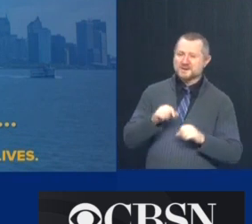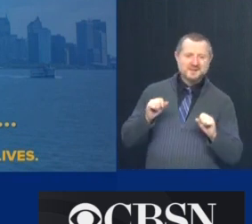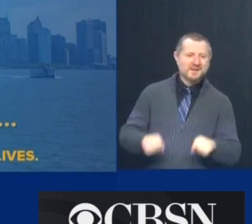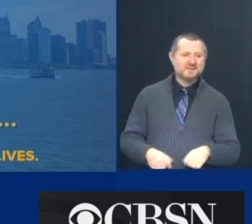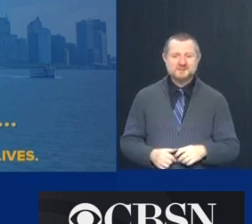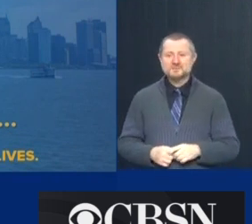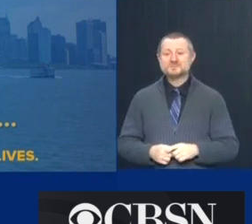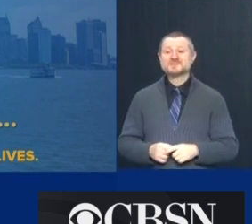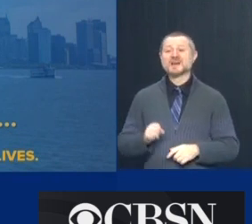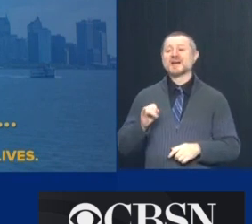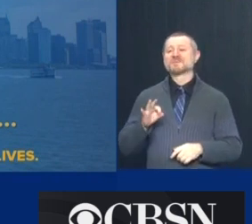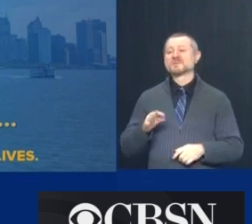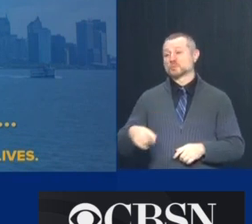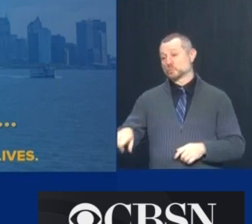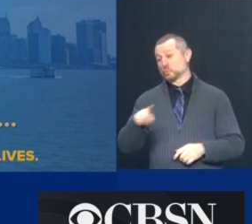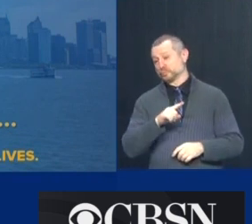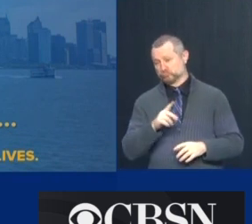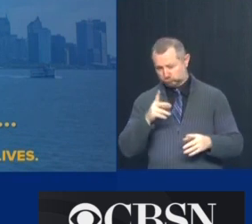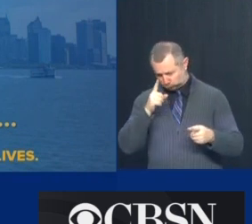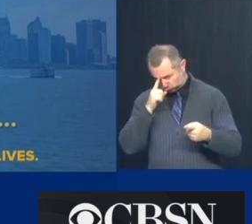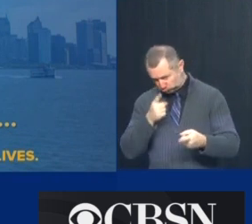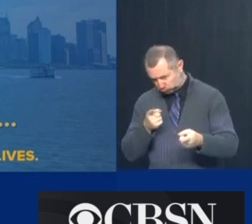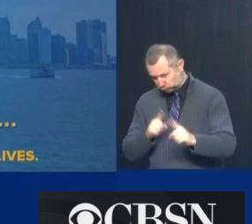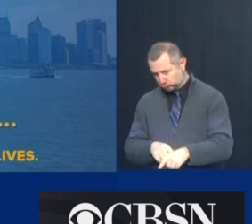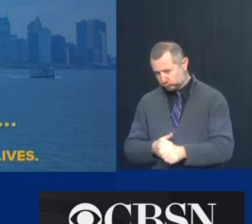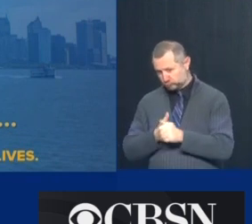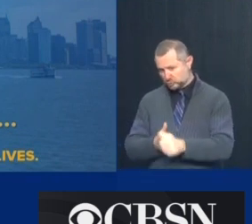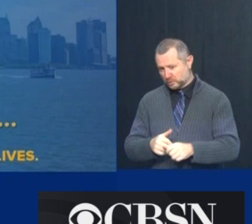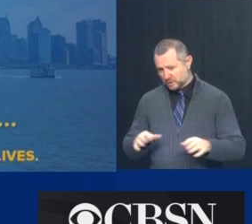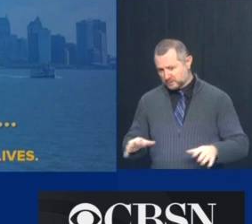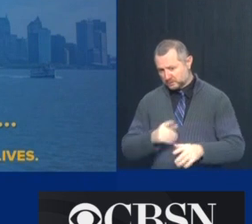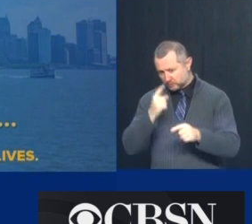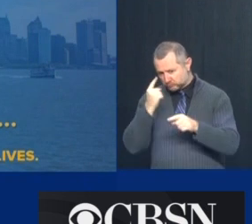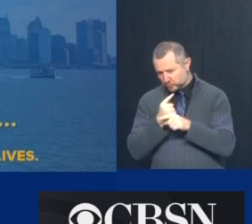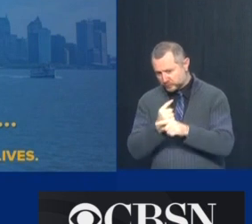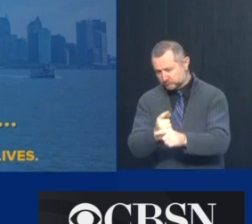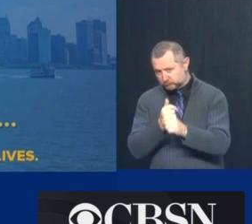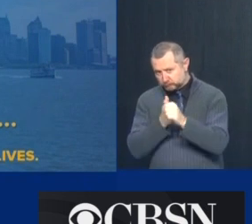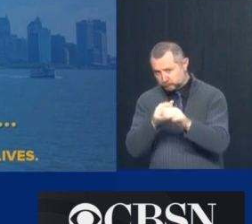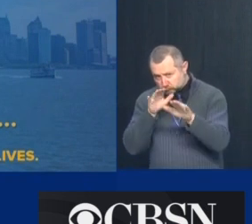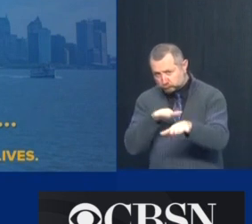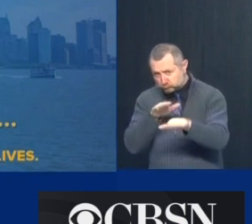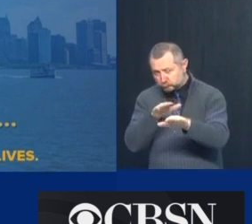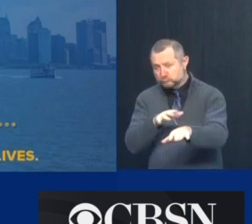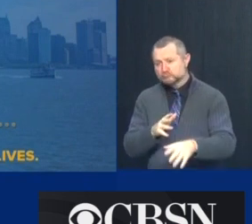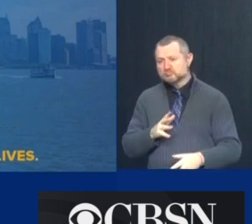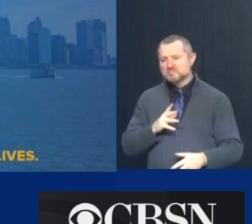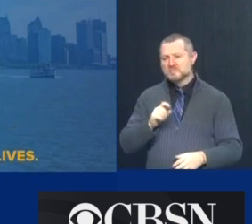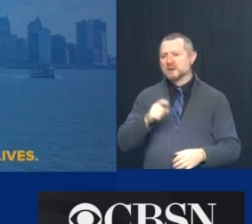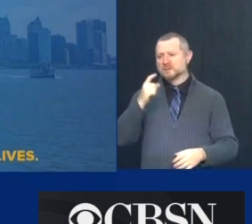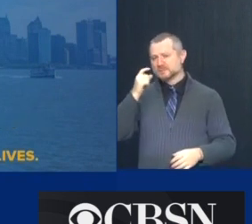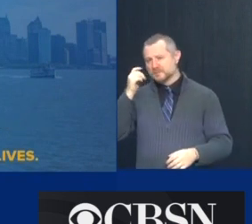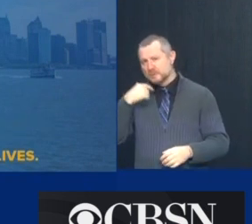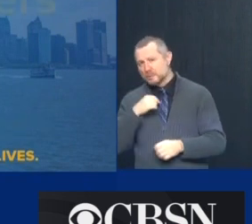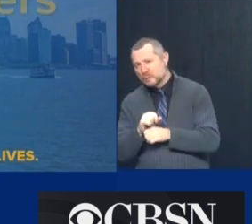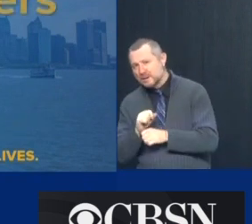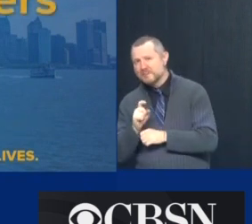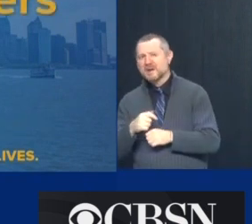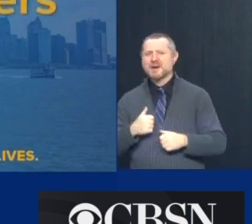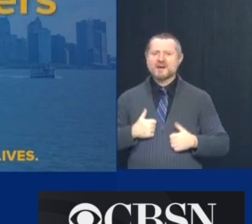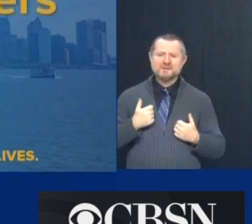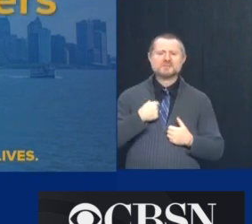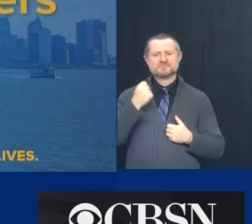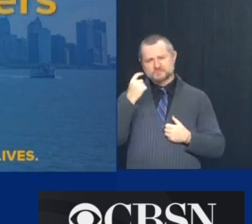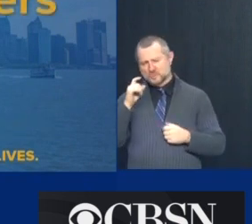you all agreed to a certain behavior pattern. We have to work, we have to function, but it's all in our control.